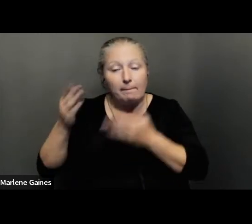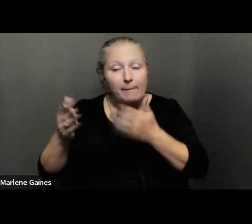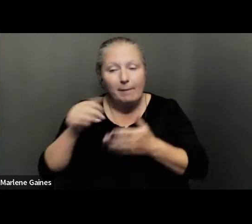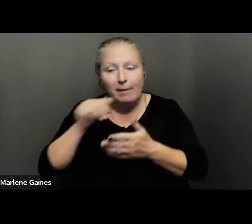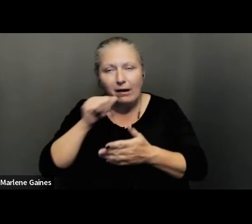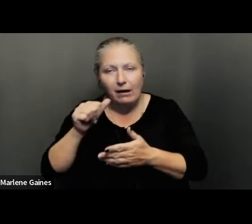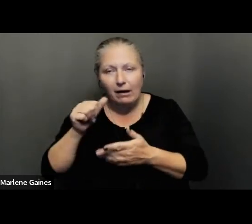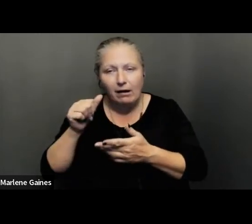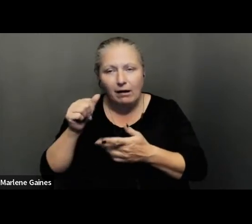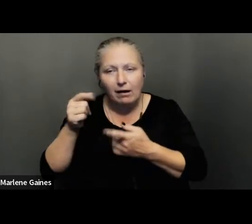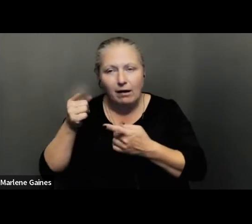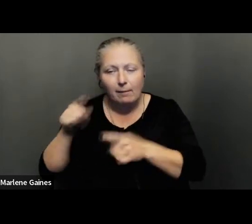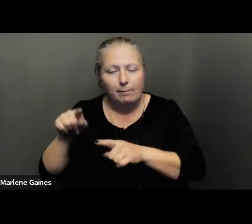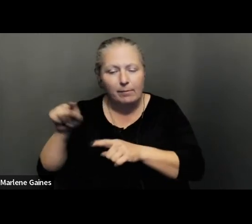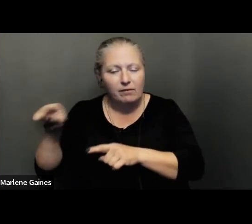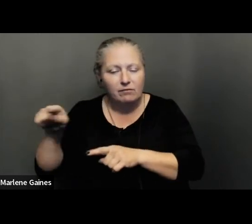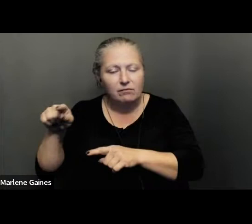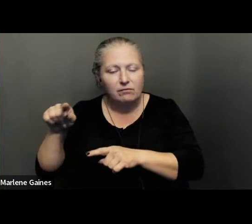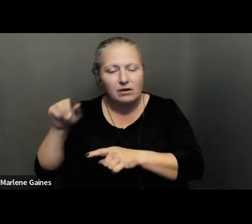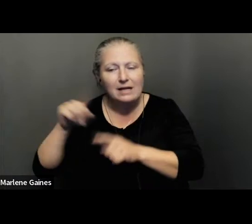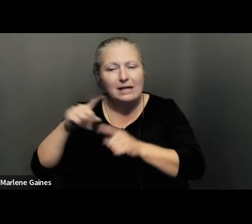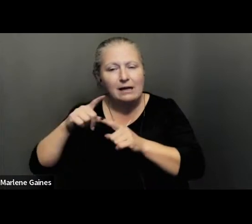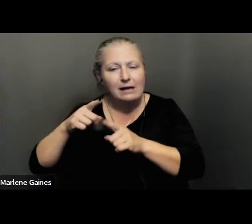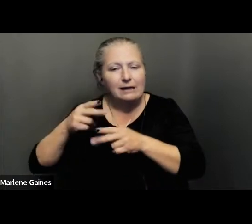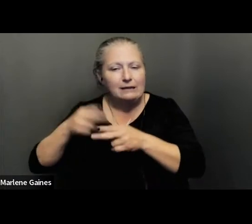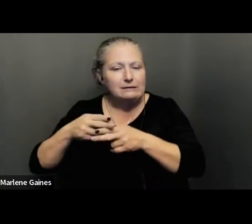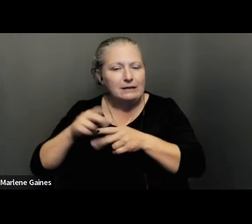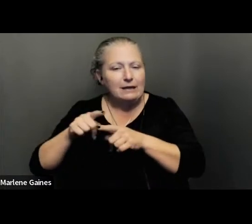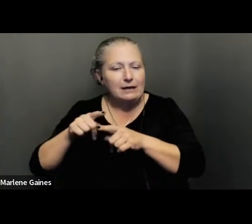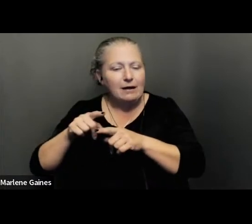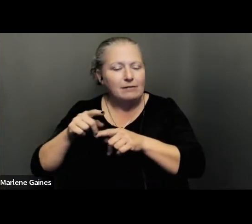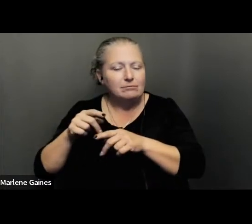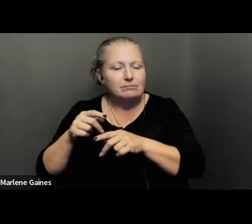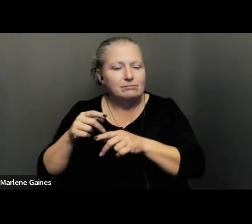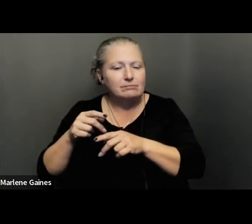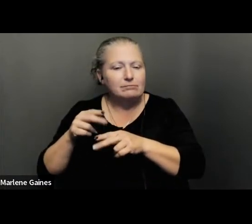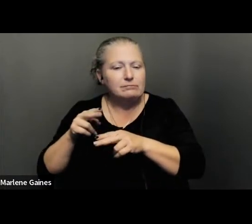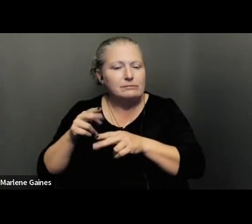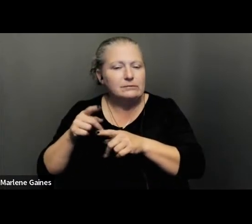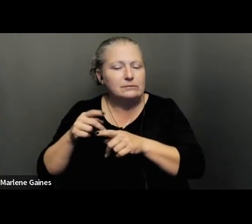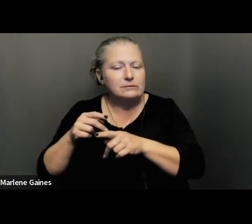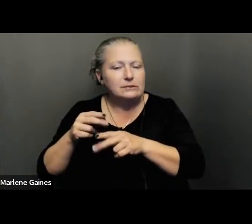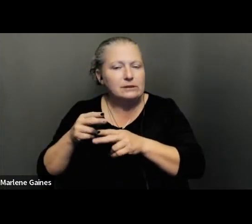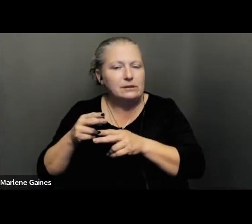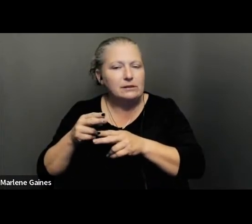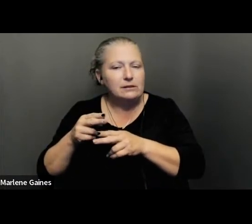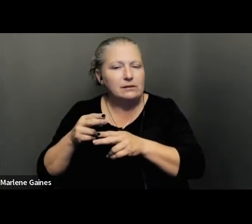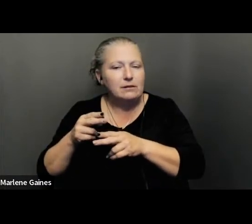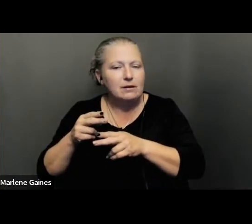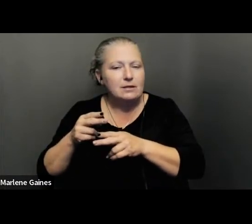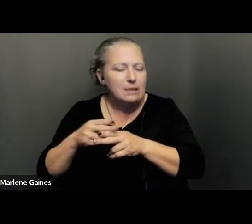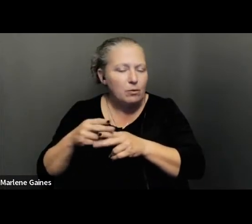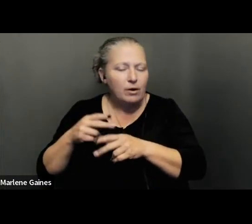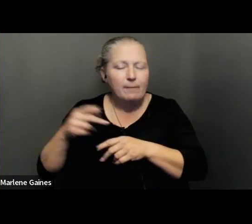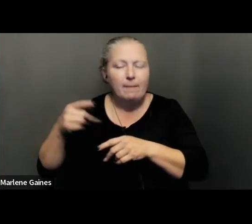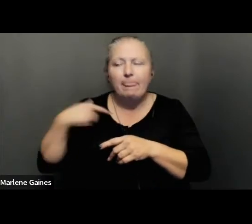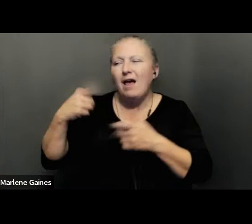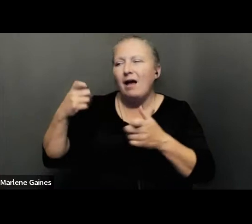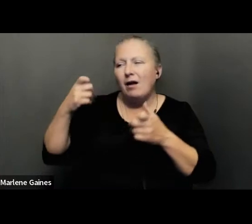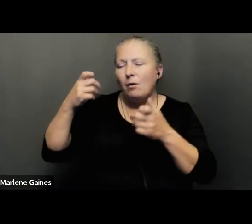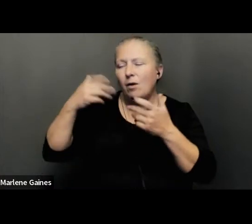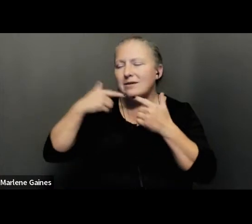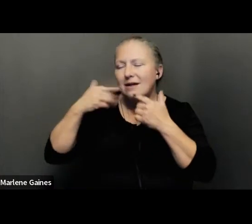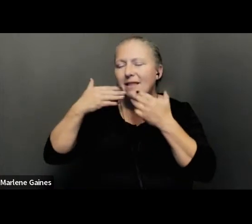the. Right. the okay, summer. Yeah, so it's okay. tentative. Can I just jump in Yep. really quickly, President Land? I just want to extend big thanks